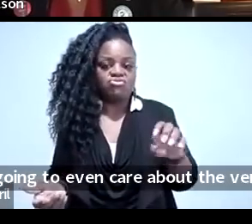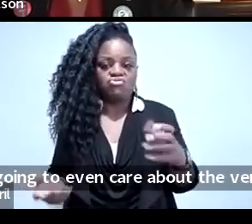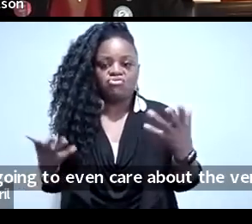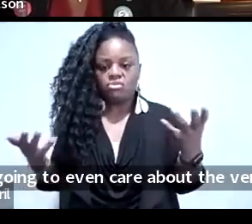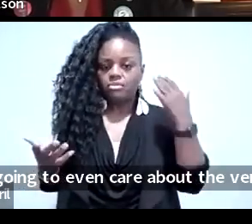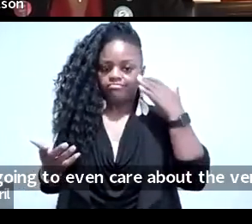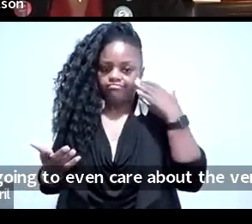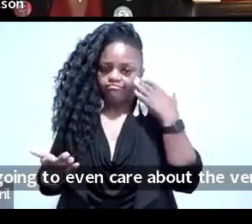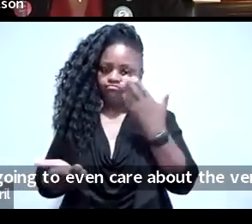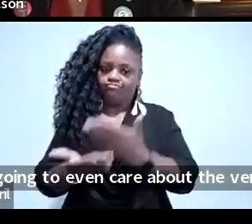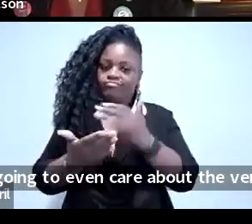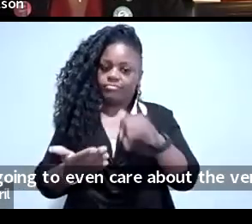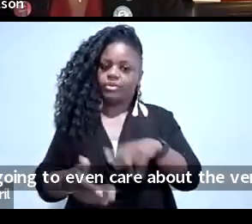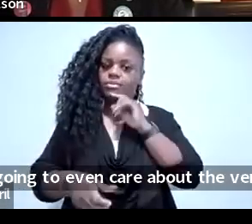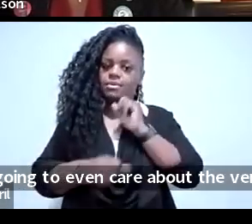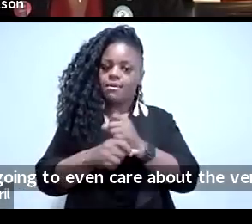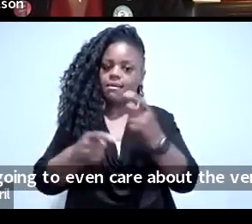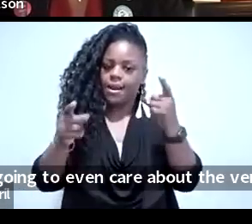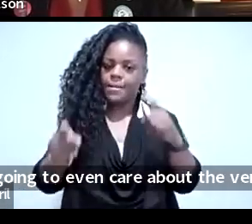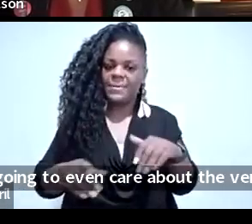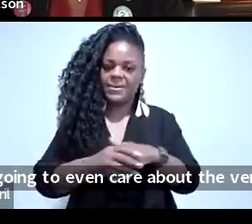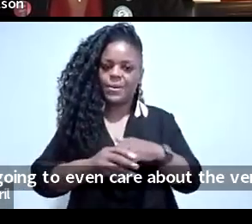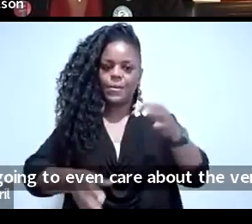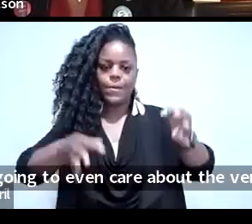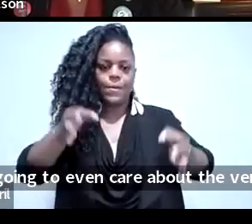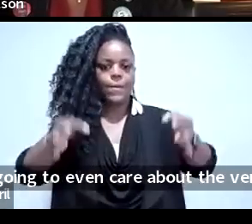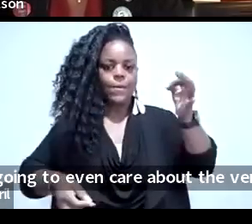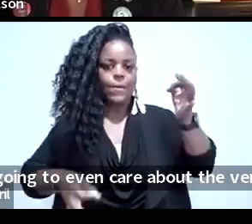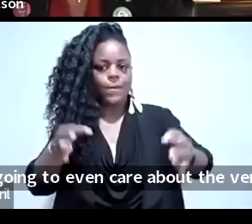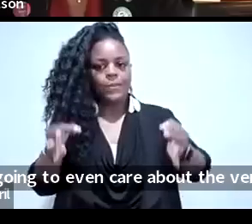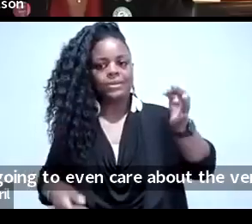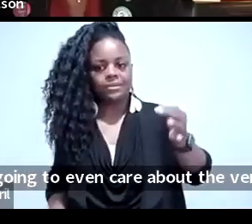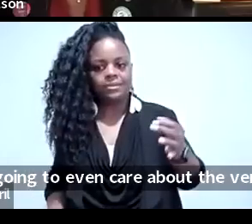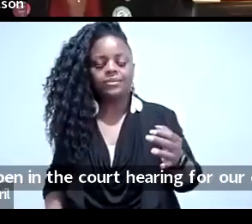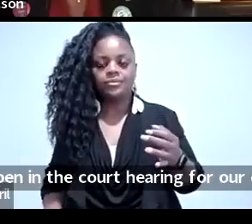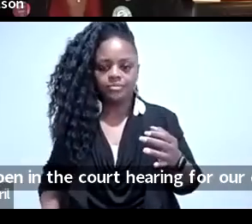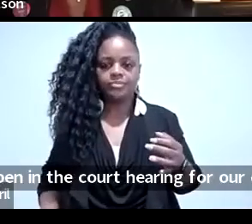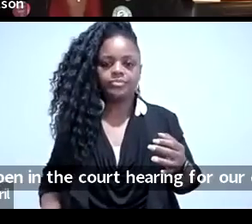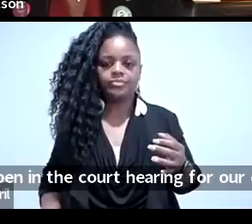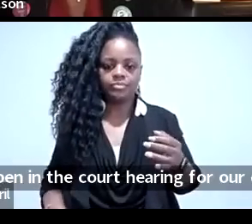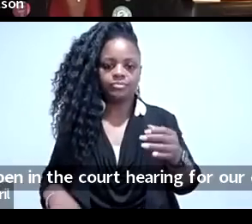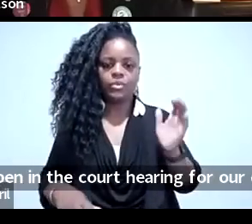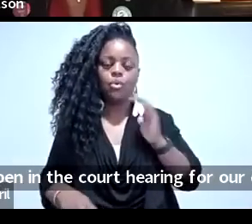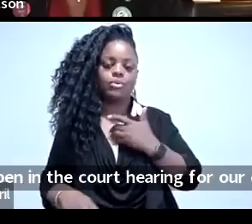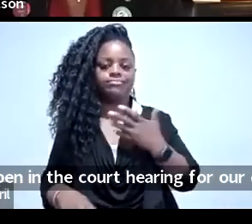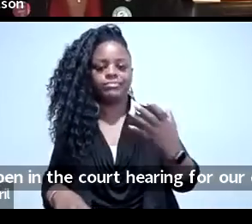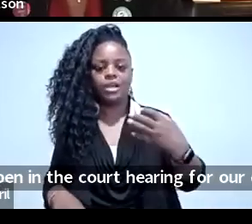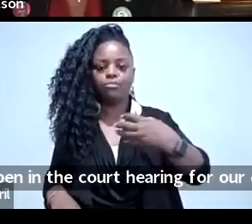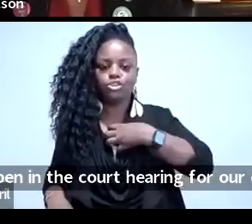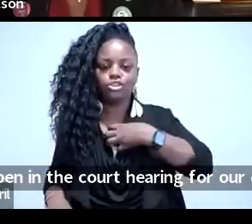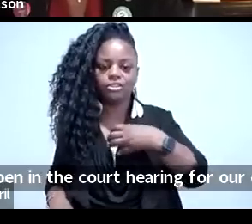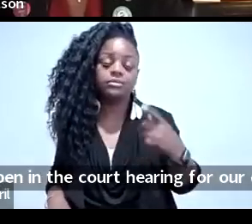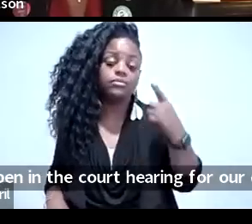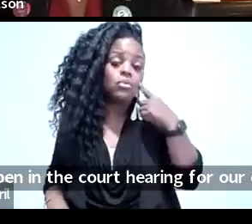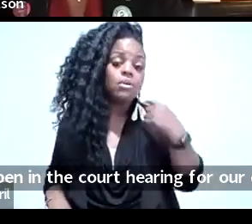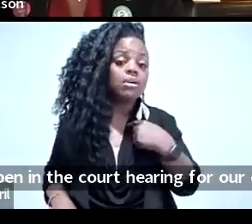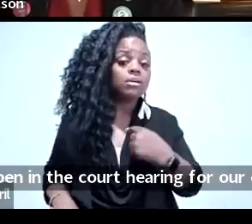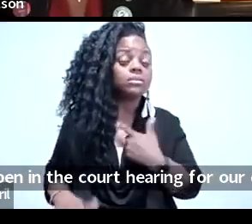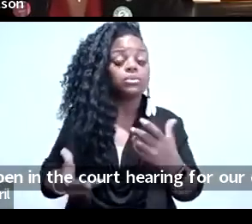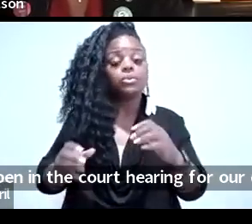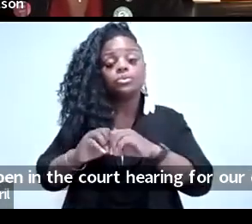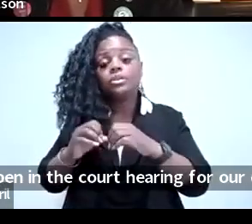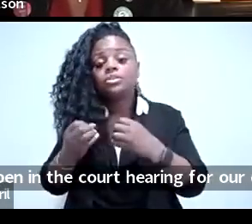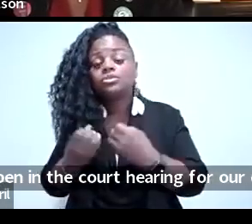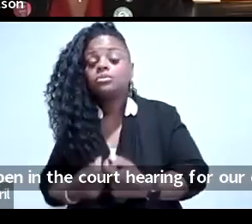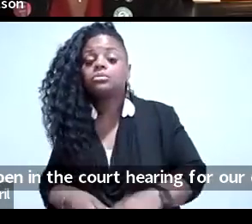our objections. So for us as organizers, as labor leaders, we can only do one thing, just